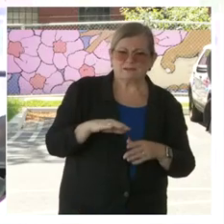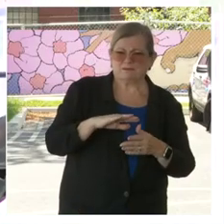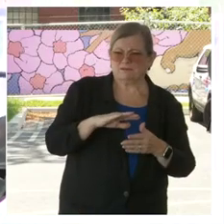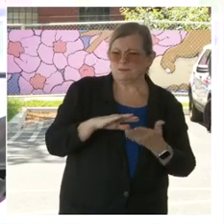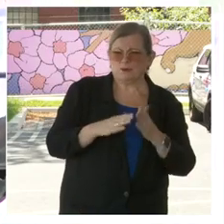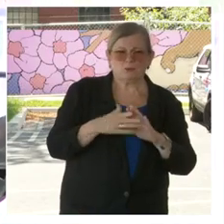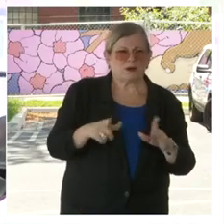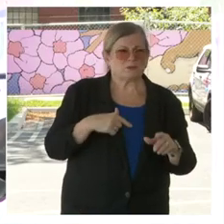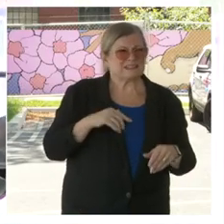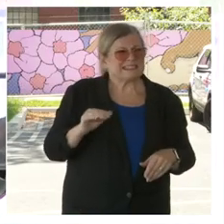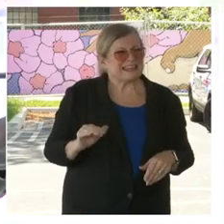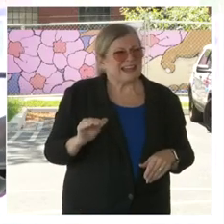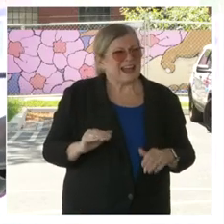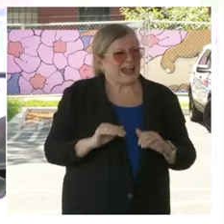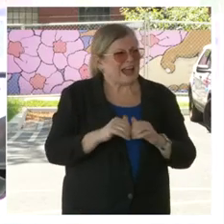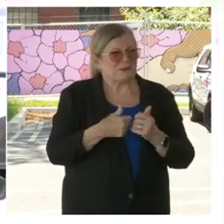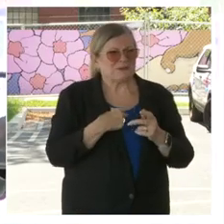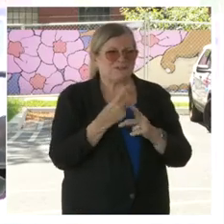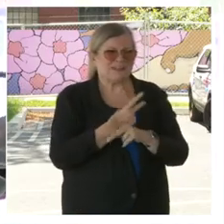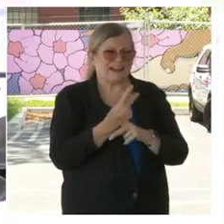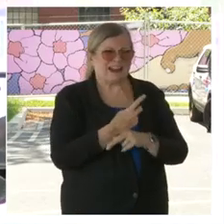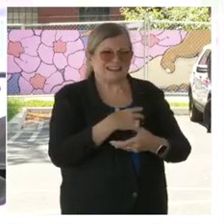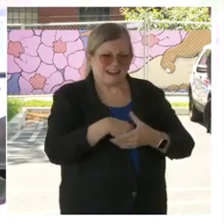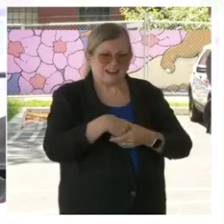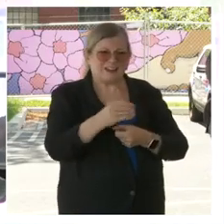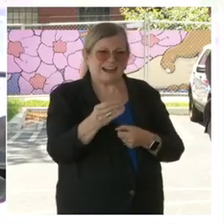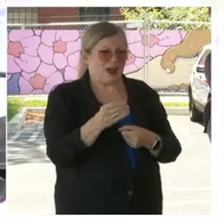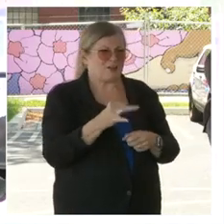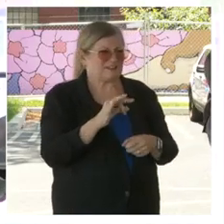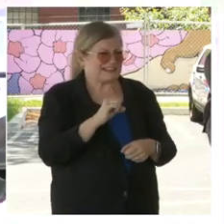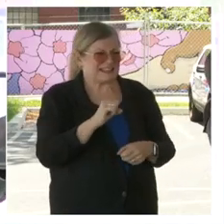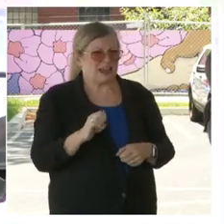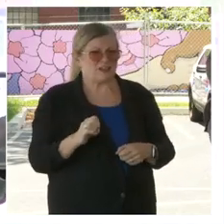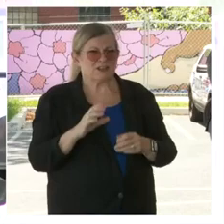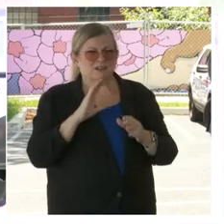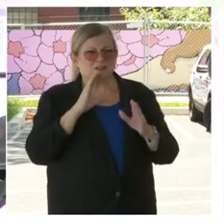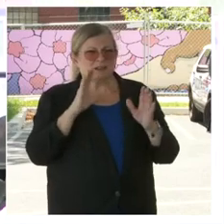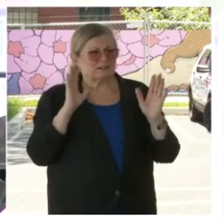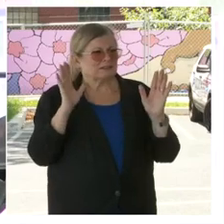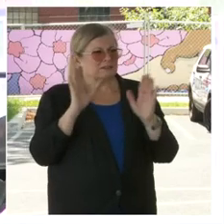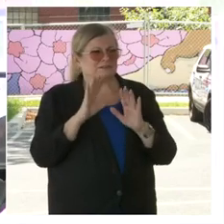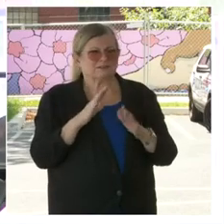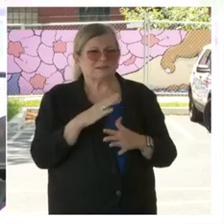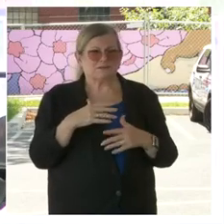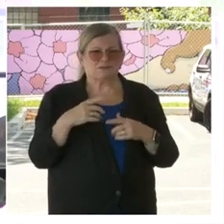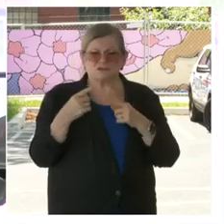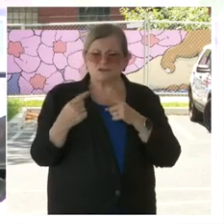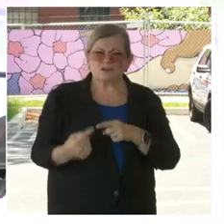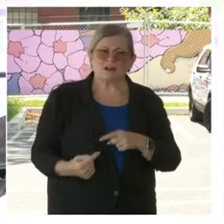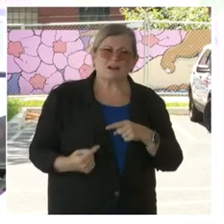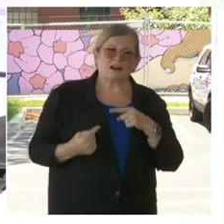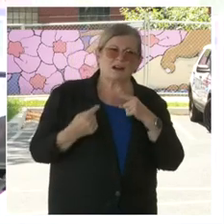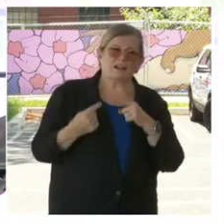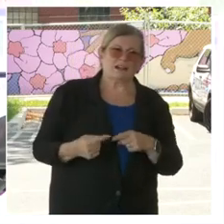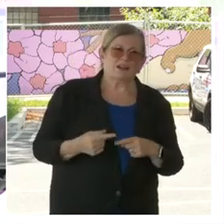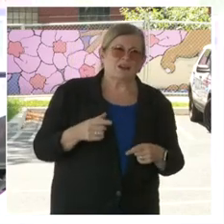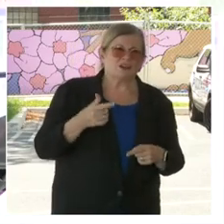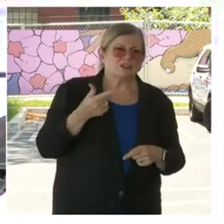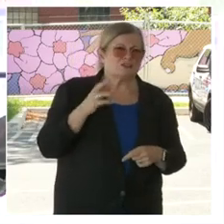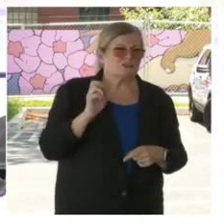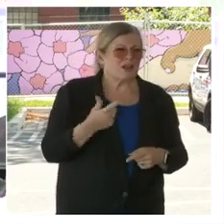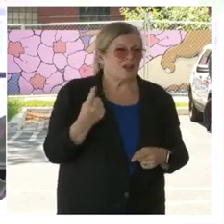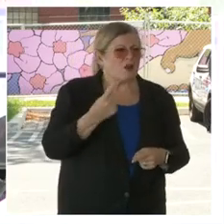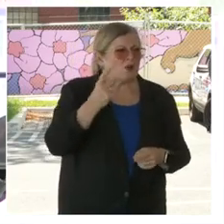out how we gonna, make it out of Southeast to become something great, and we struggled. And Greg always had a creative mind. I remember we was in elementary school, and